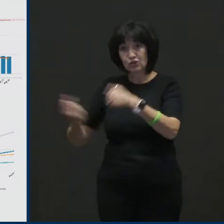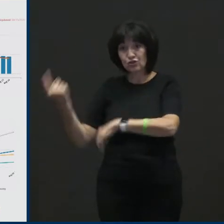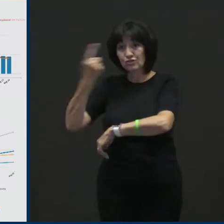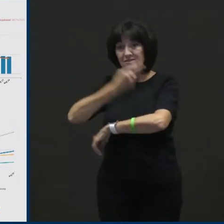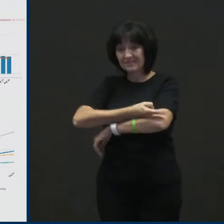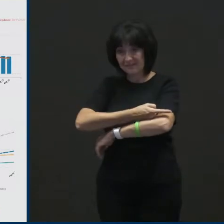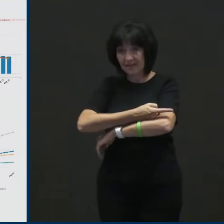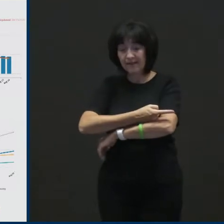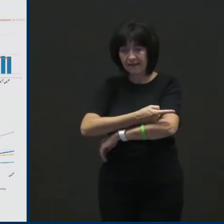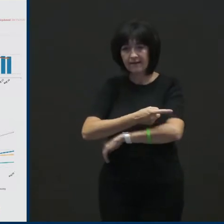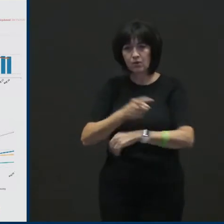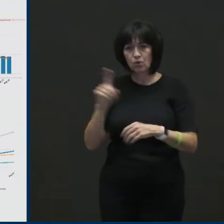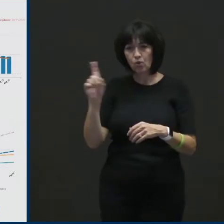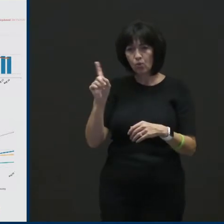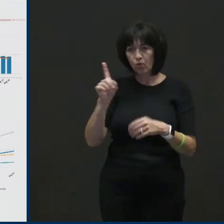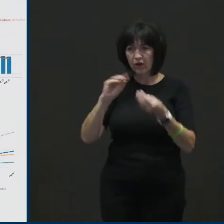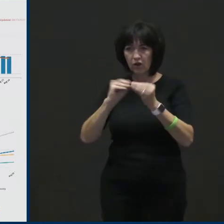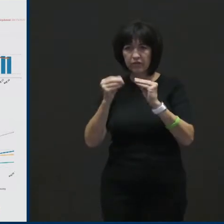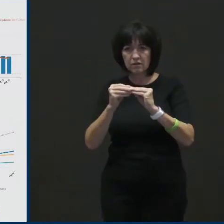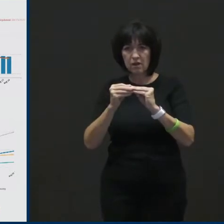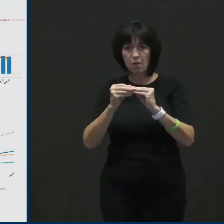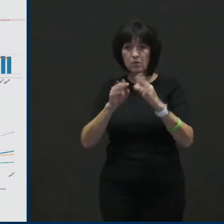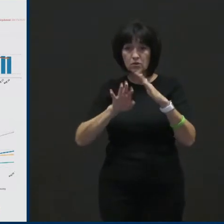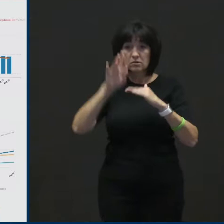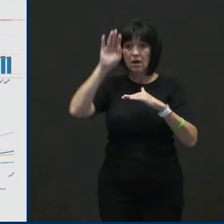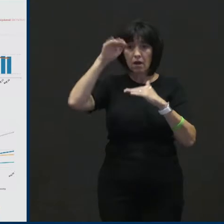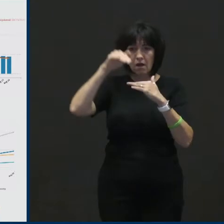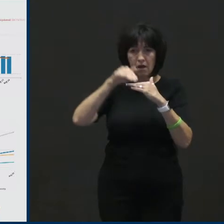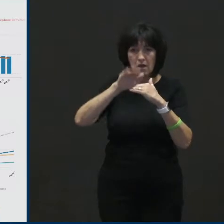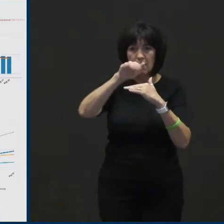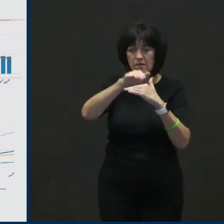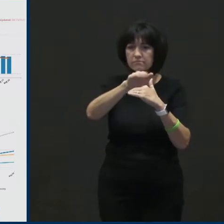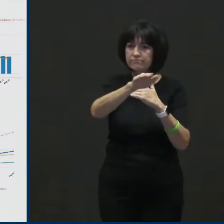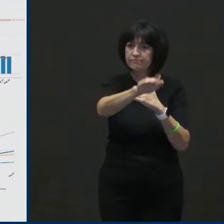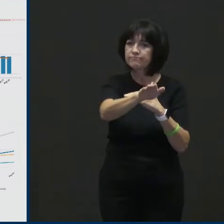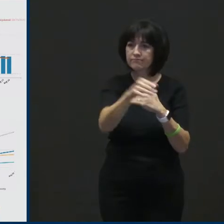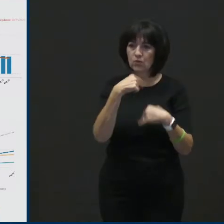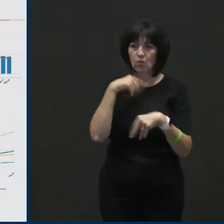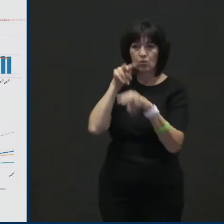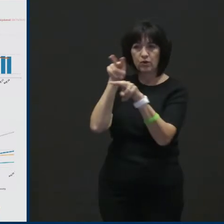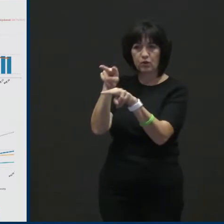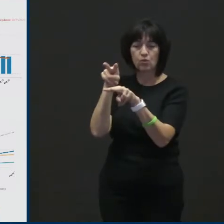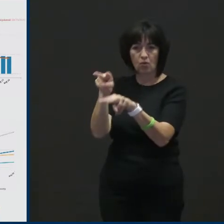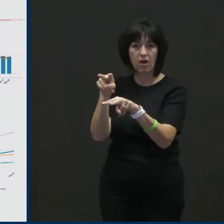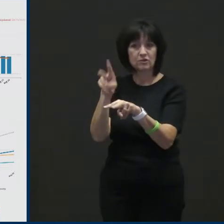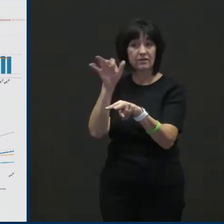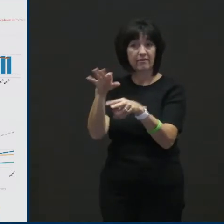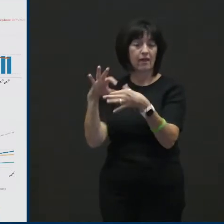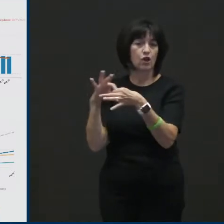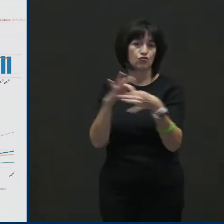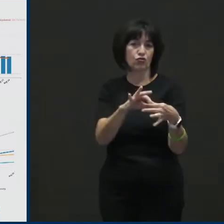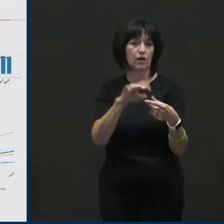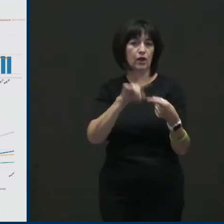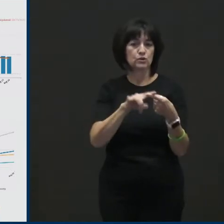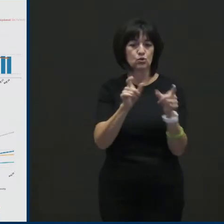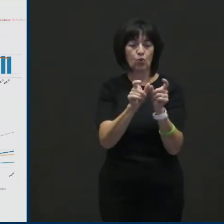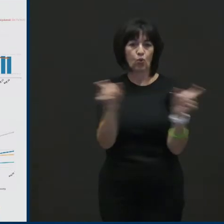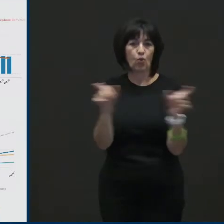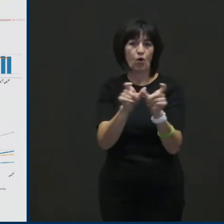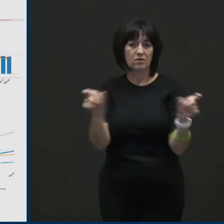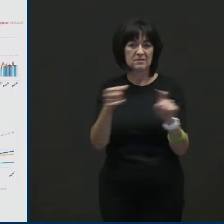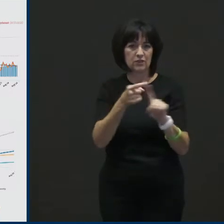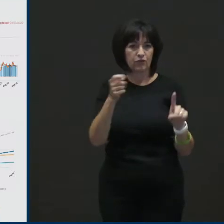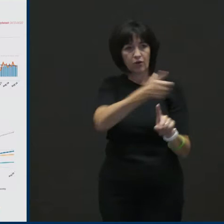and certainly where we want them to be relative to those quarantines from other states. If you look